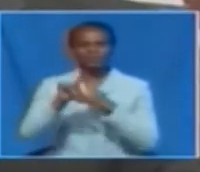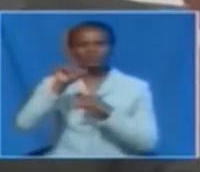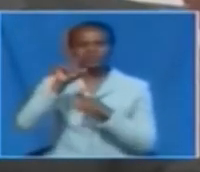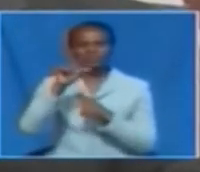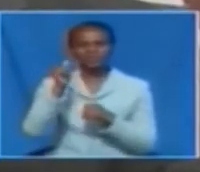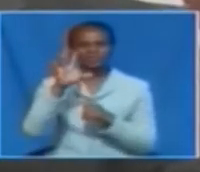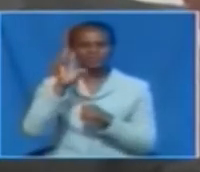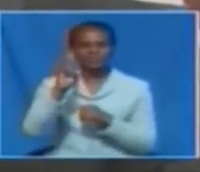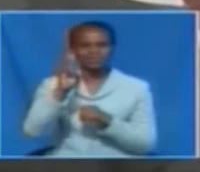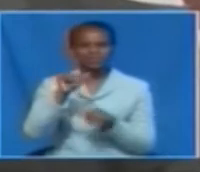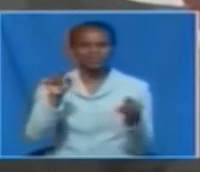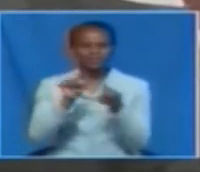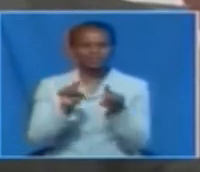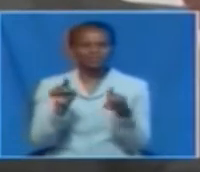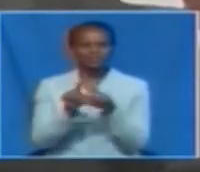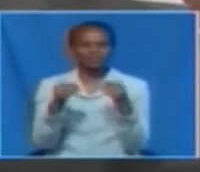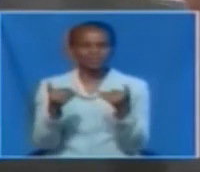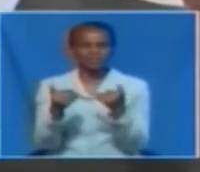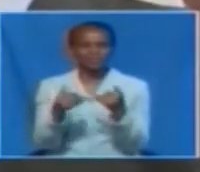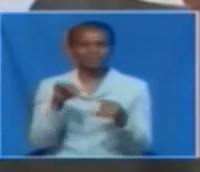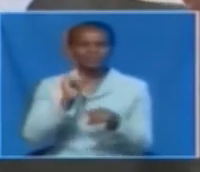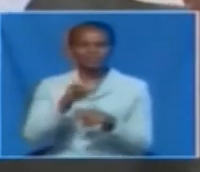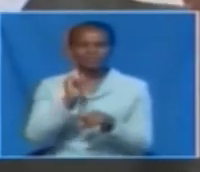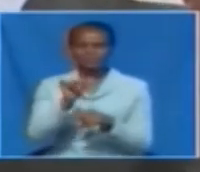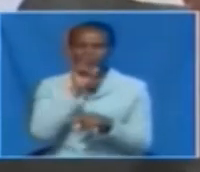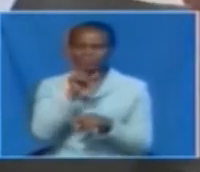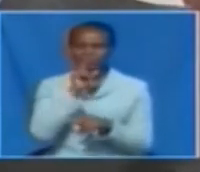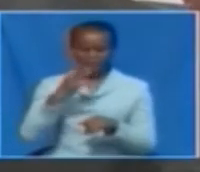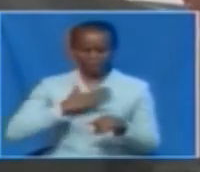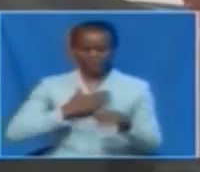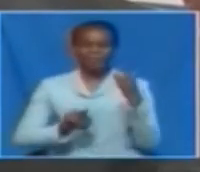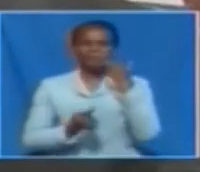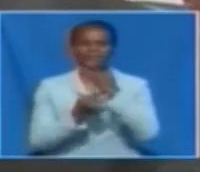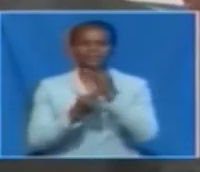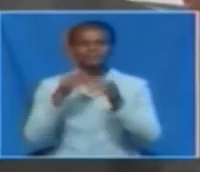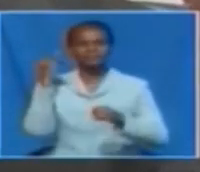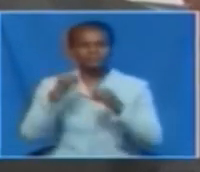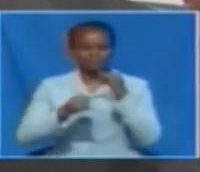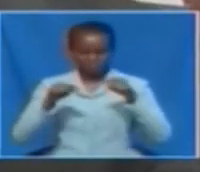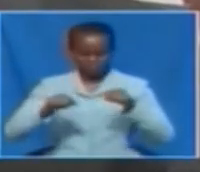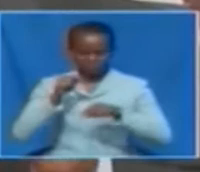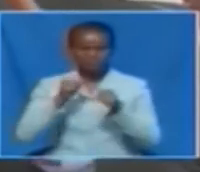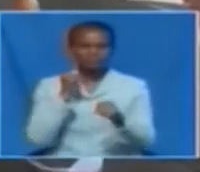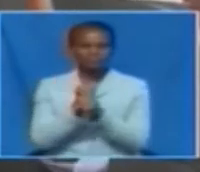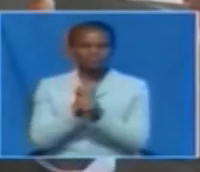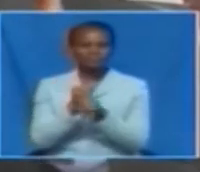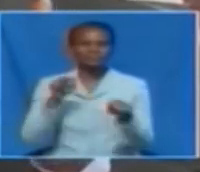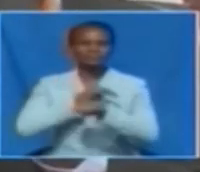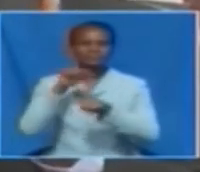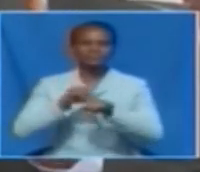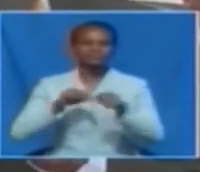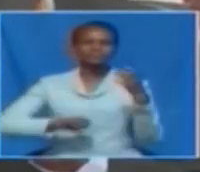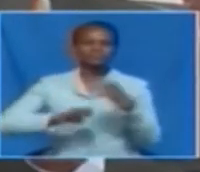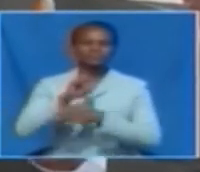2017. In any case, even if my term was finishing in this year, the National